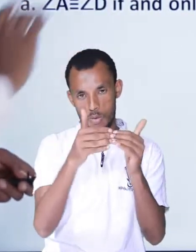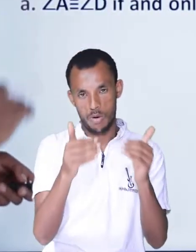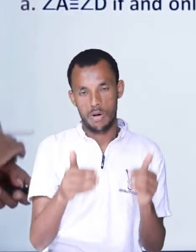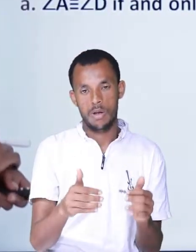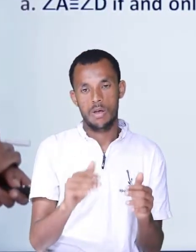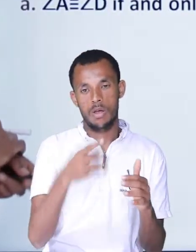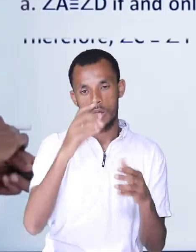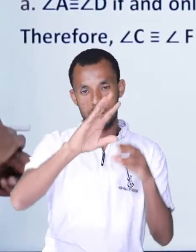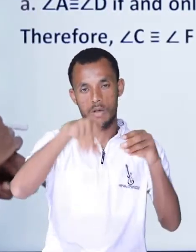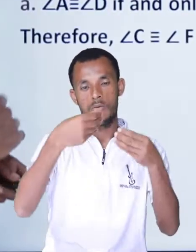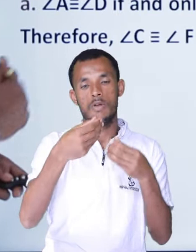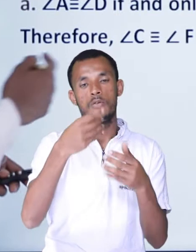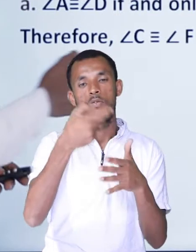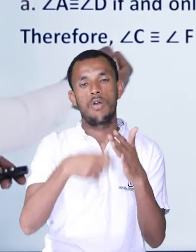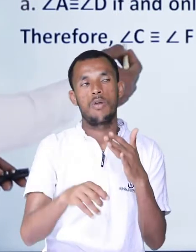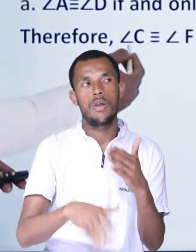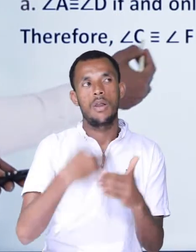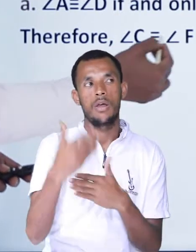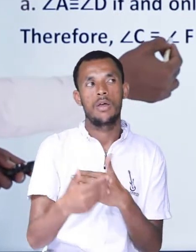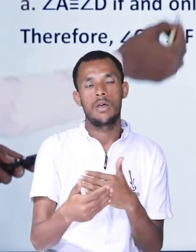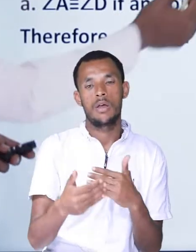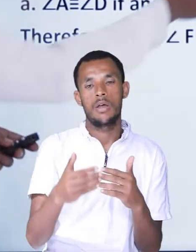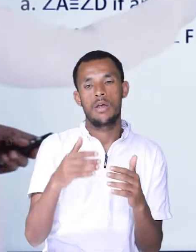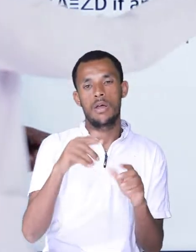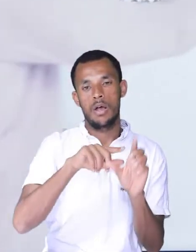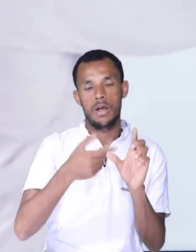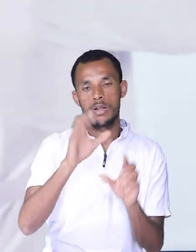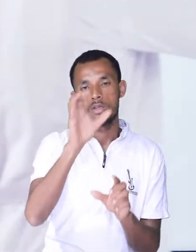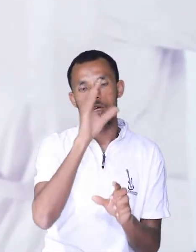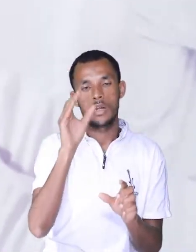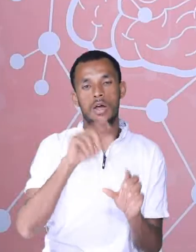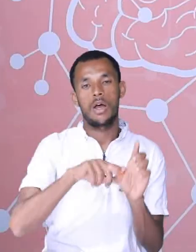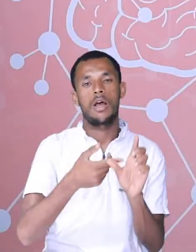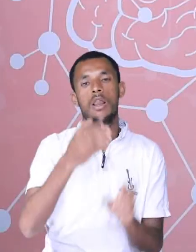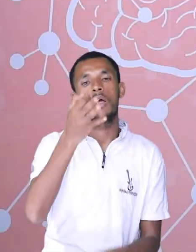a given value. The next one is angle C and angle F are